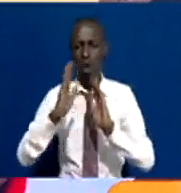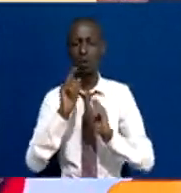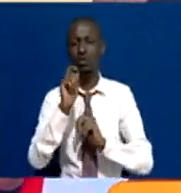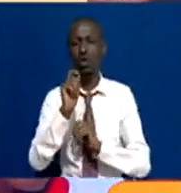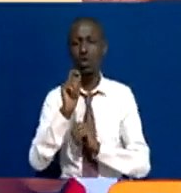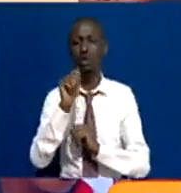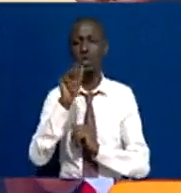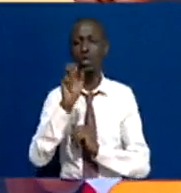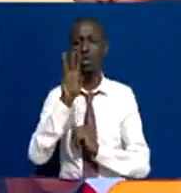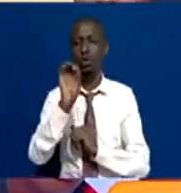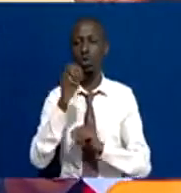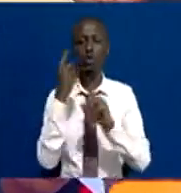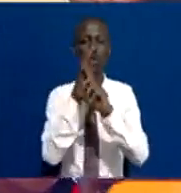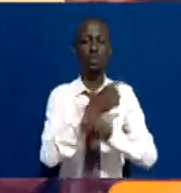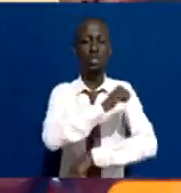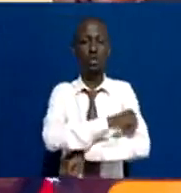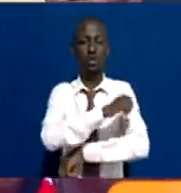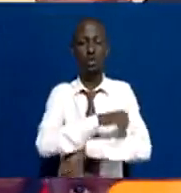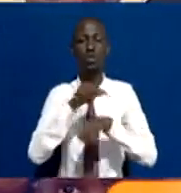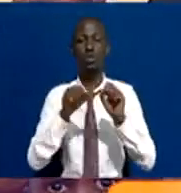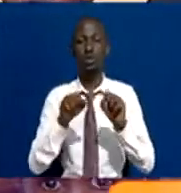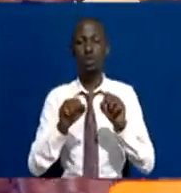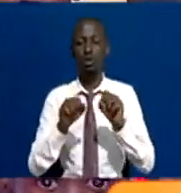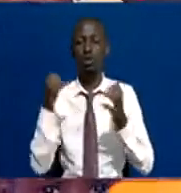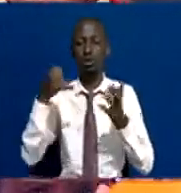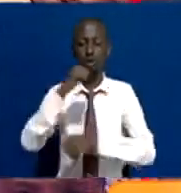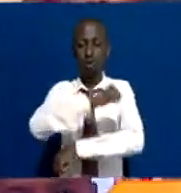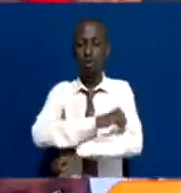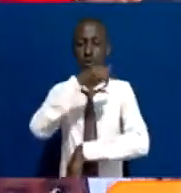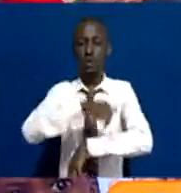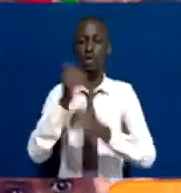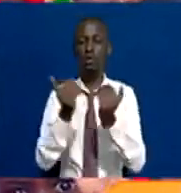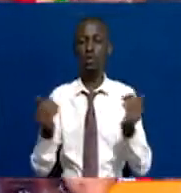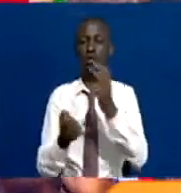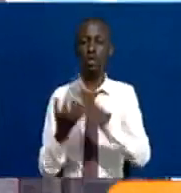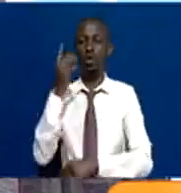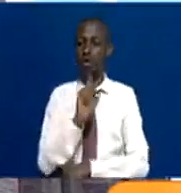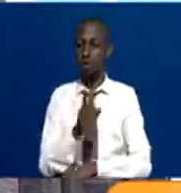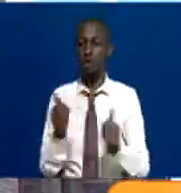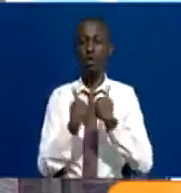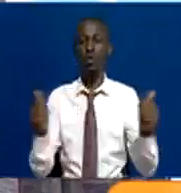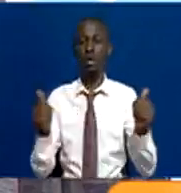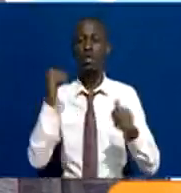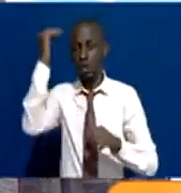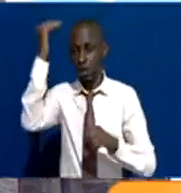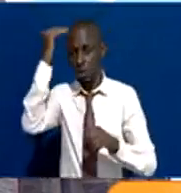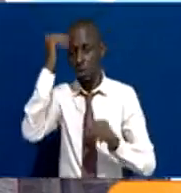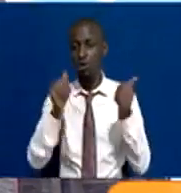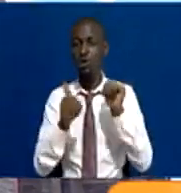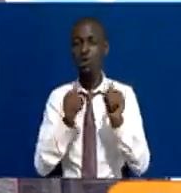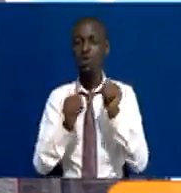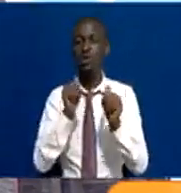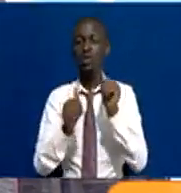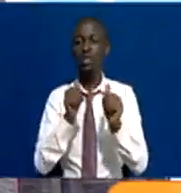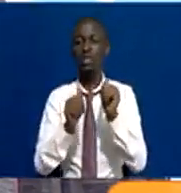mashule, ili watoto wakianza kukua, wanakuwa akiwa na discipline, na mtu wanakuwa akijua ni mchezo gani anaweza kuwa akicheza. Niko